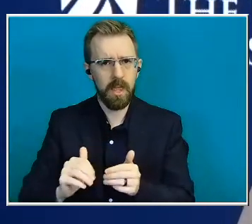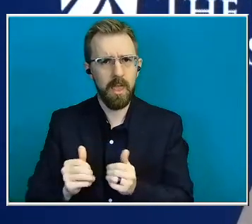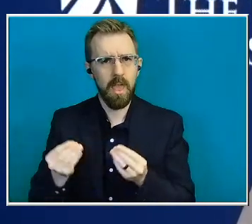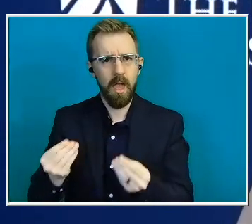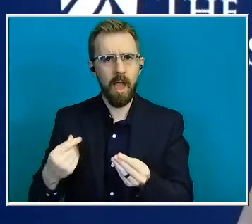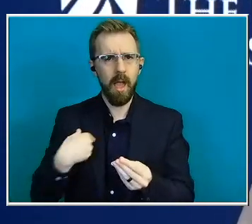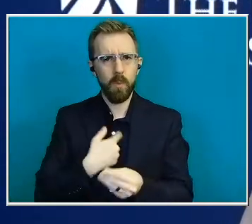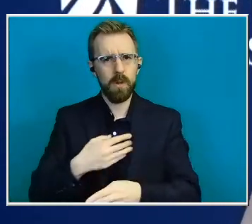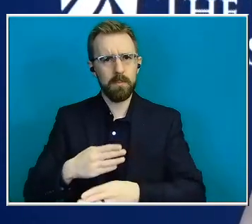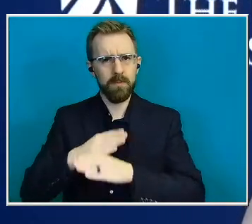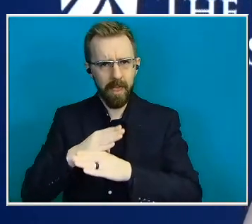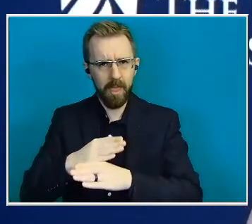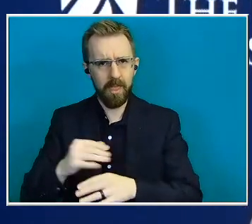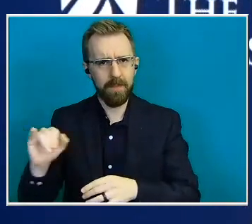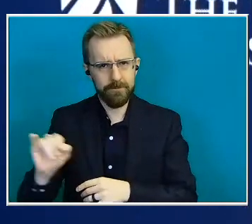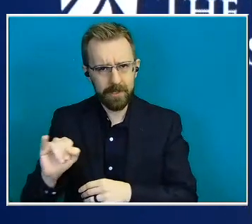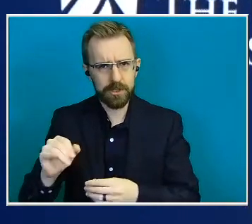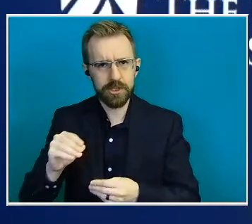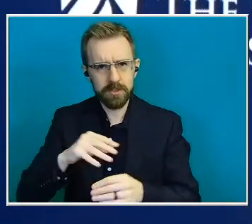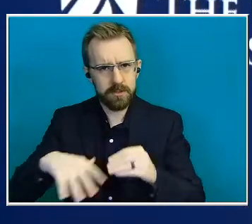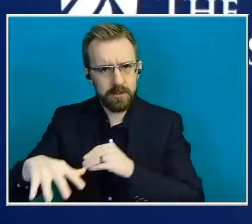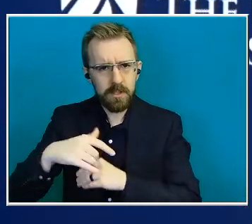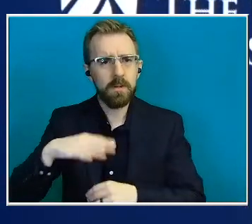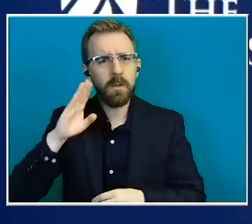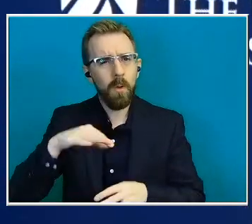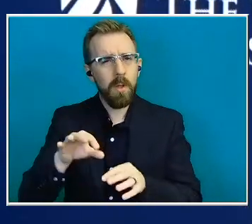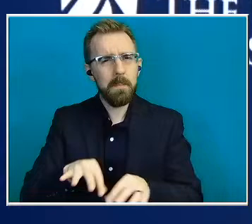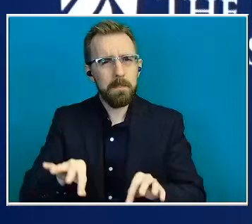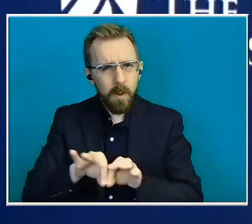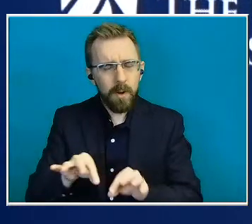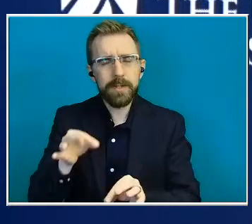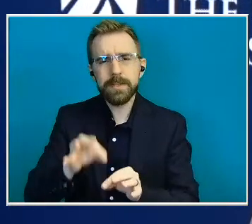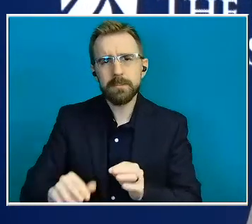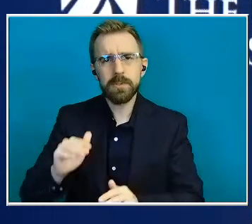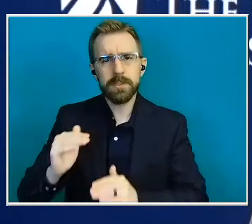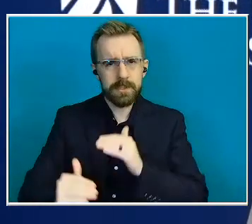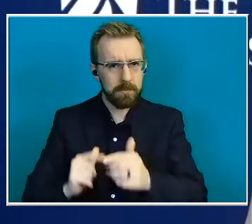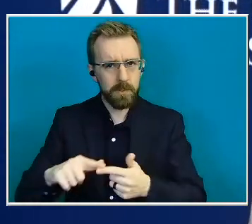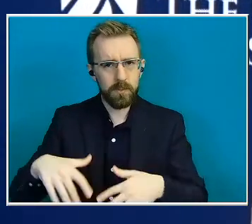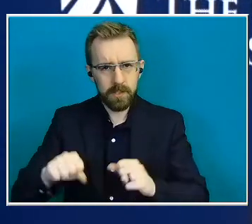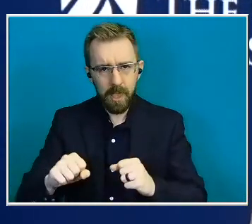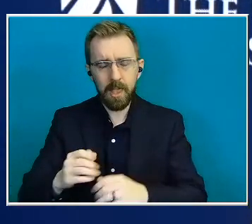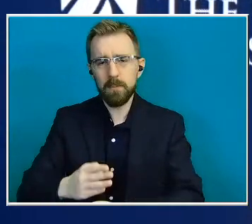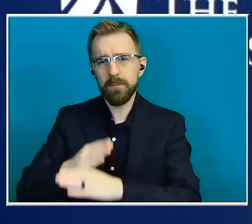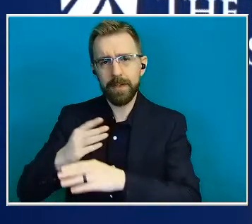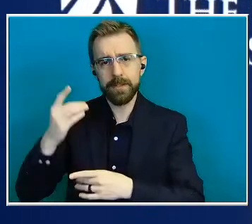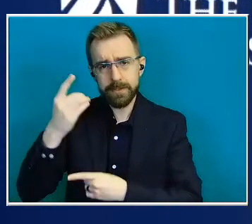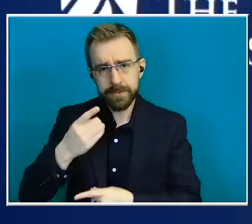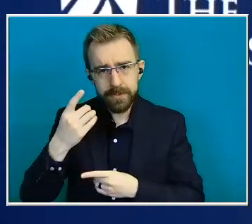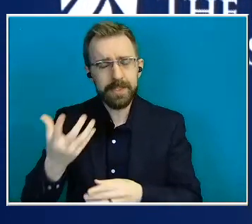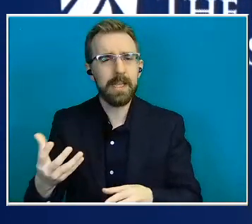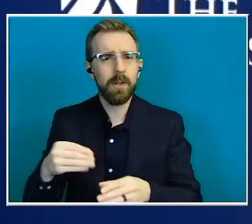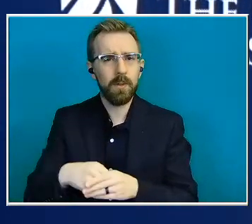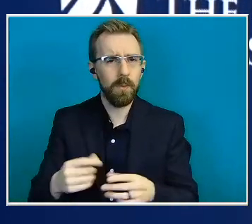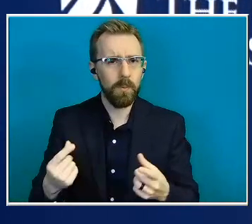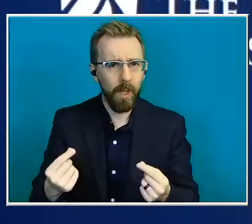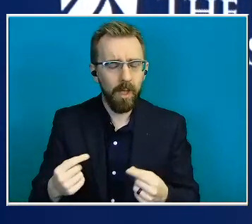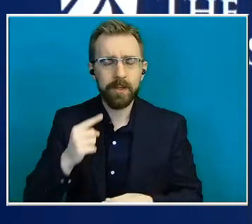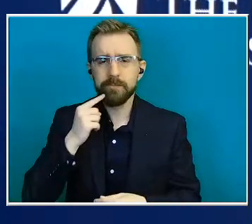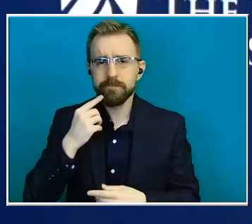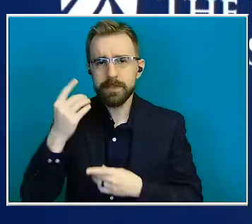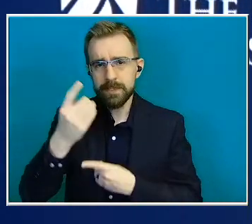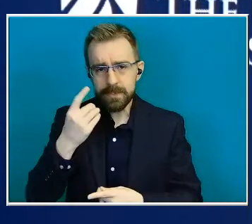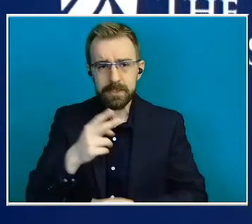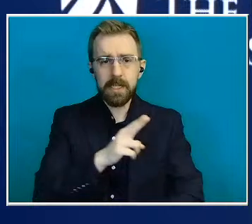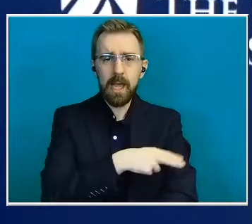We know that there are important and simple steps to take to help prevent disease, including severe disease and hospitalization, which